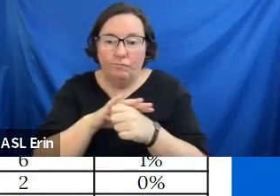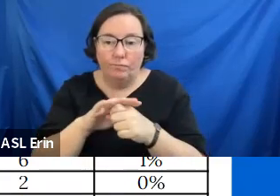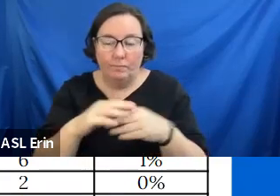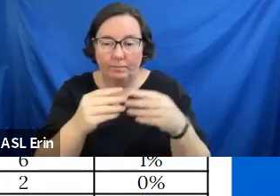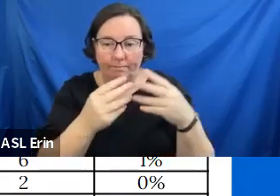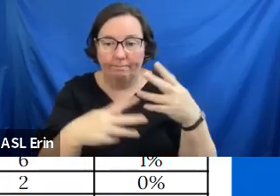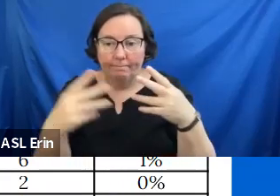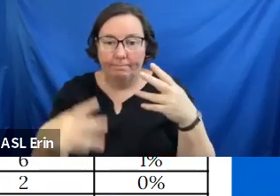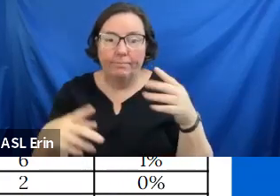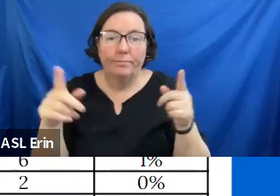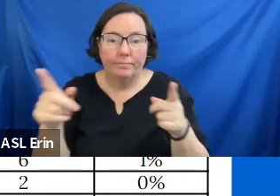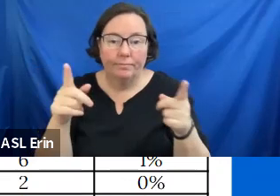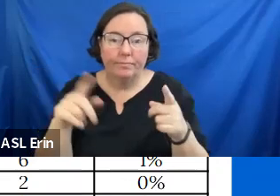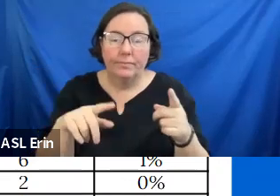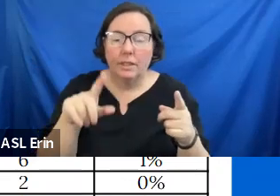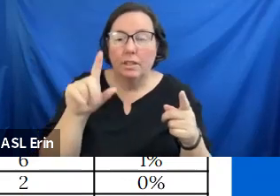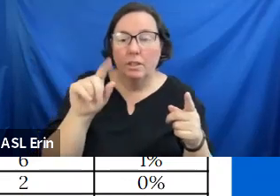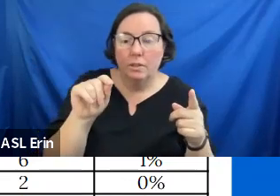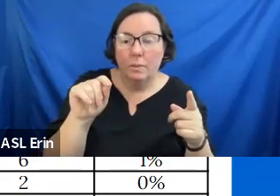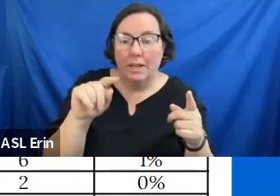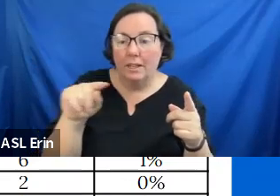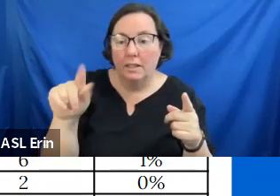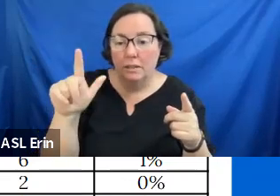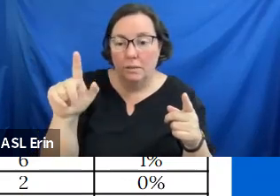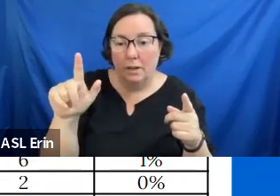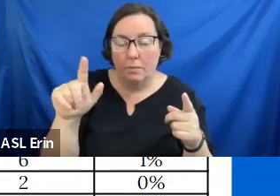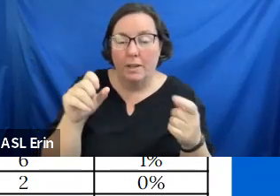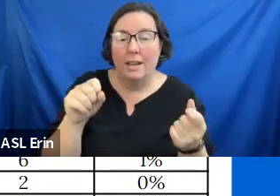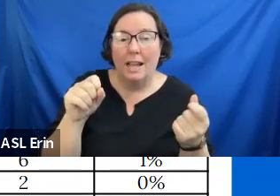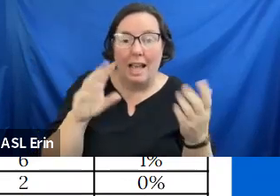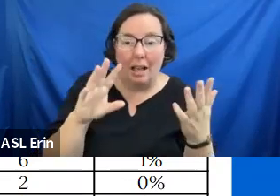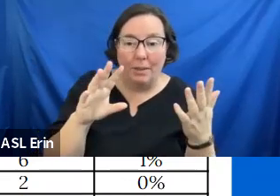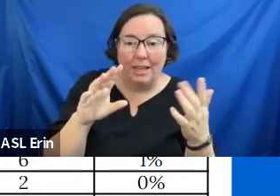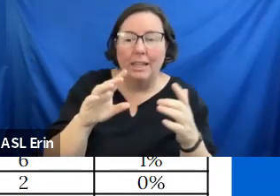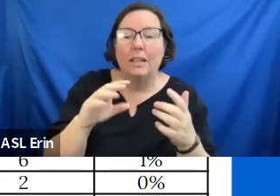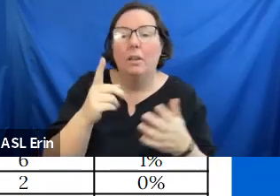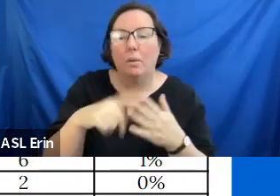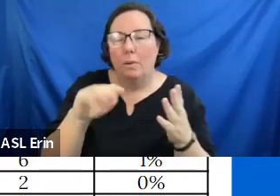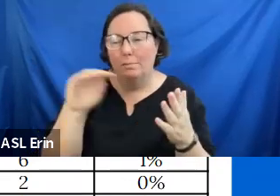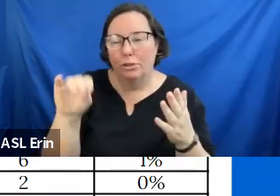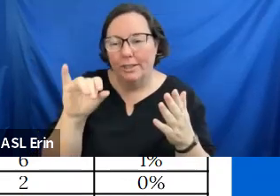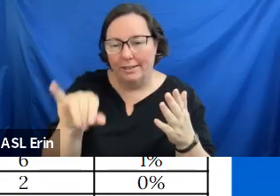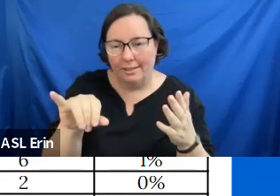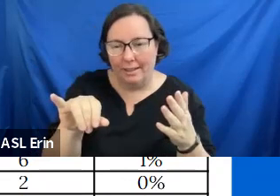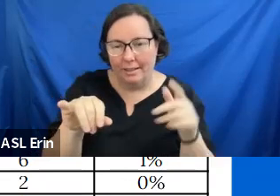So under 2021, you will see the number and then the percentage. You can see